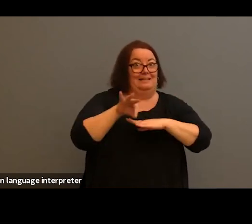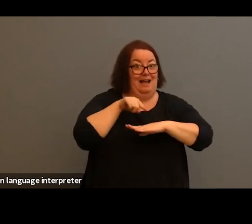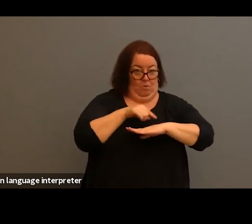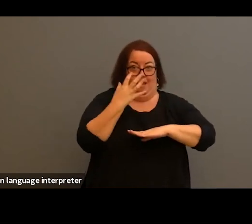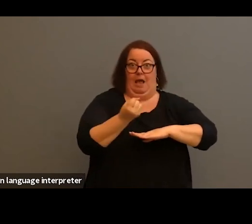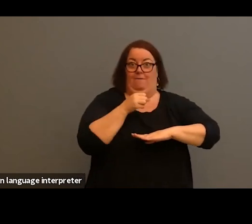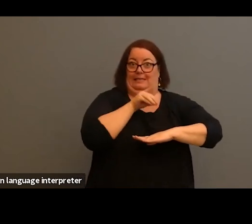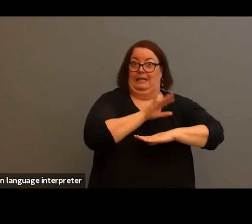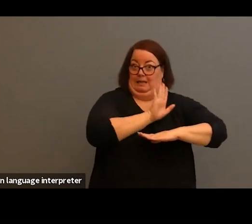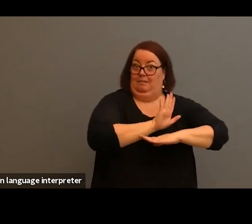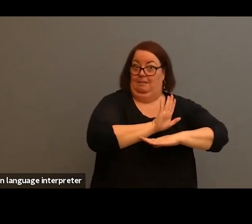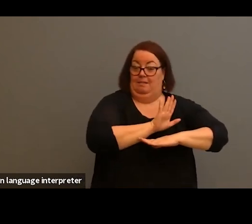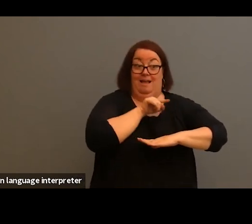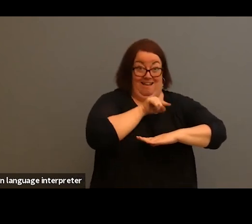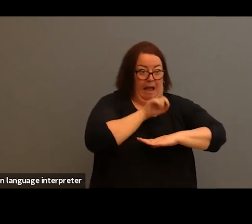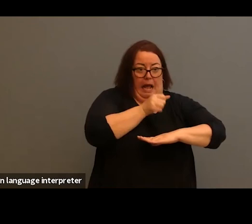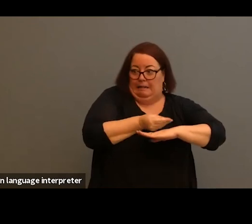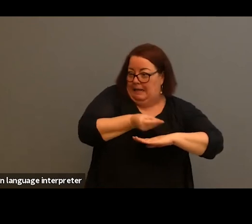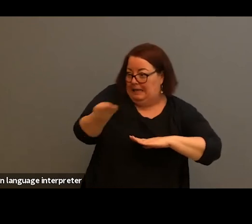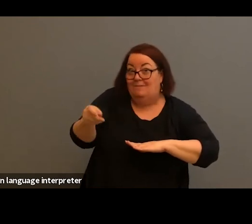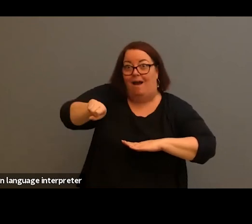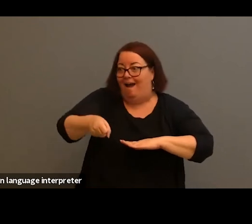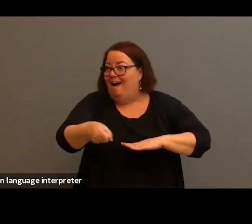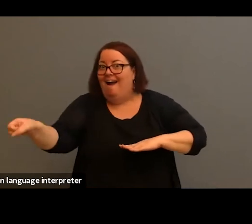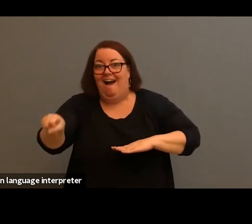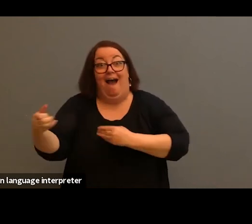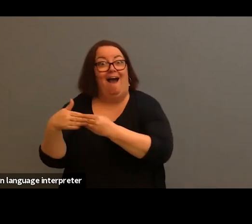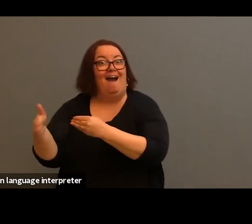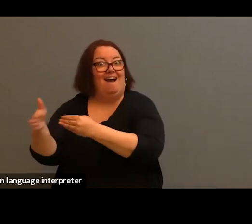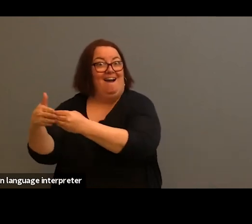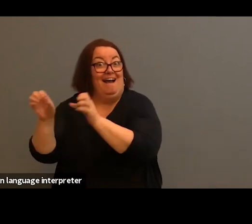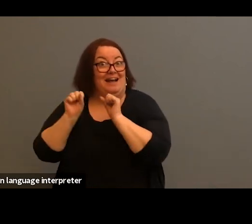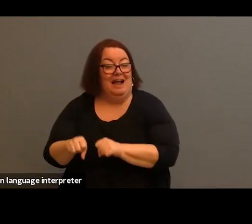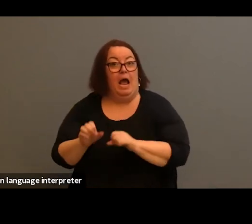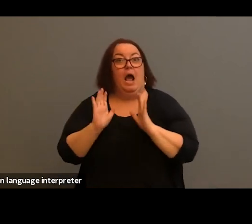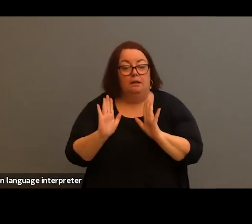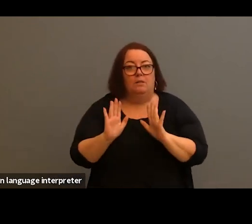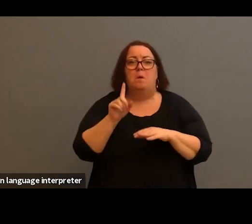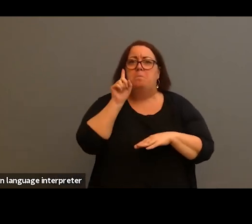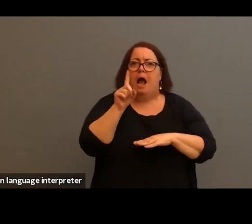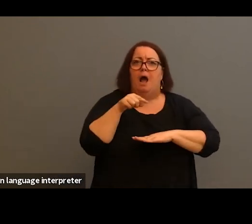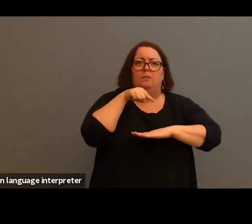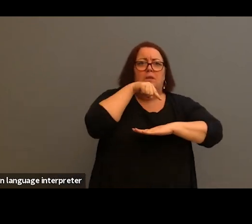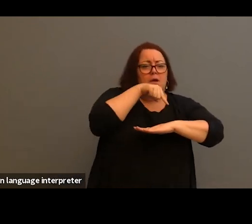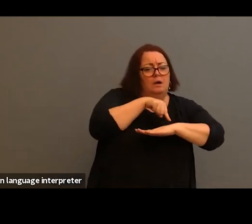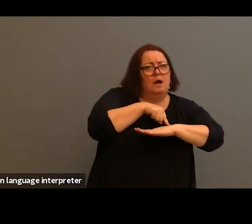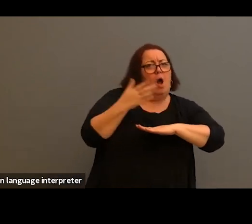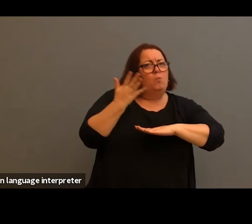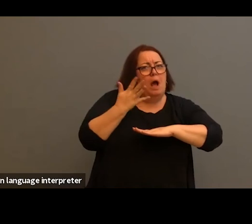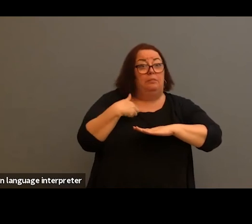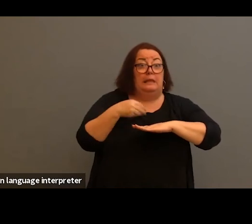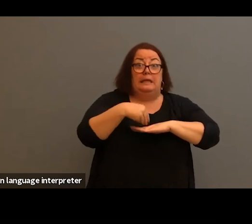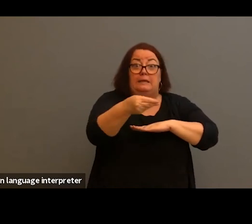hand in hand with assistive technology, because we need to cater for the most common problems, remove the most common barriers that